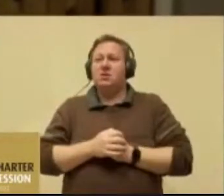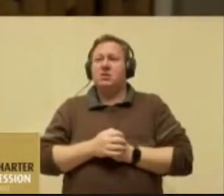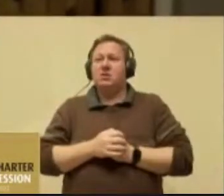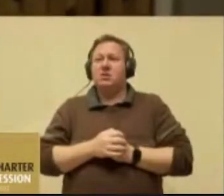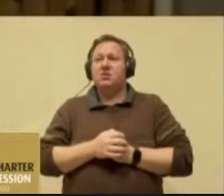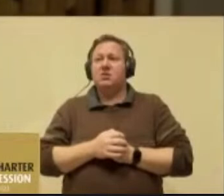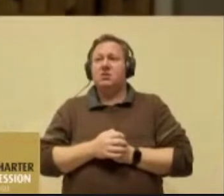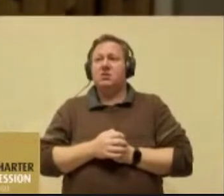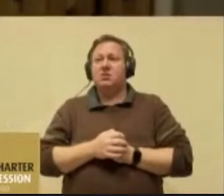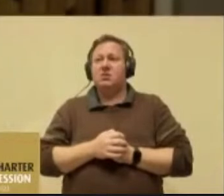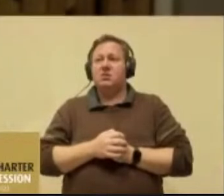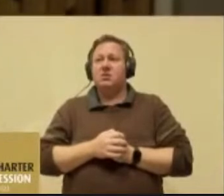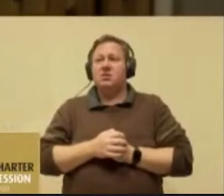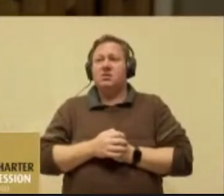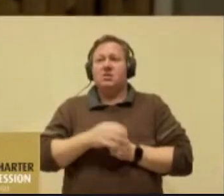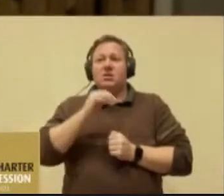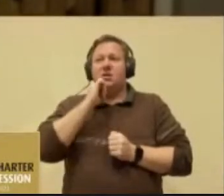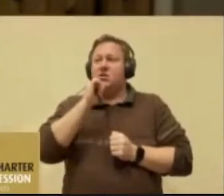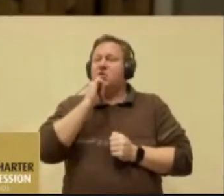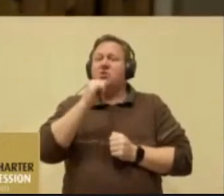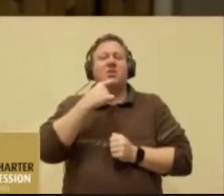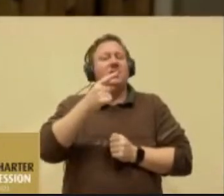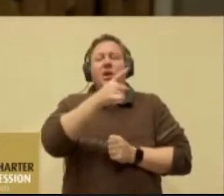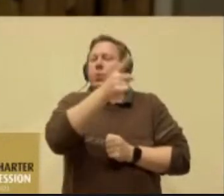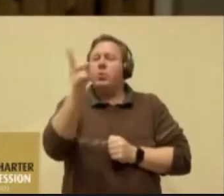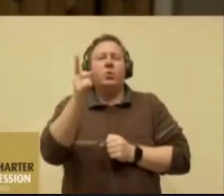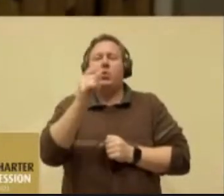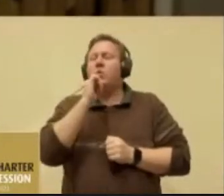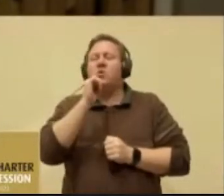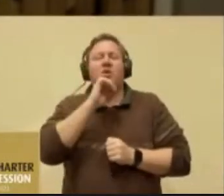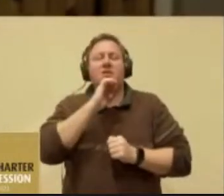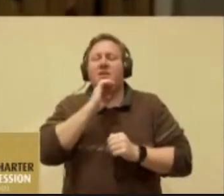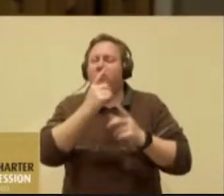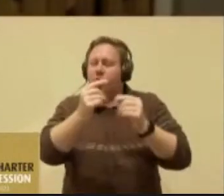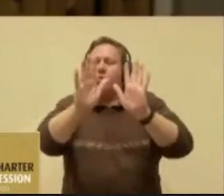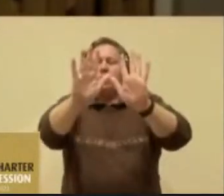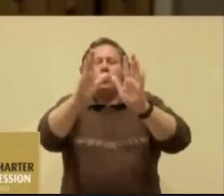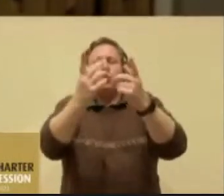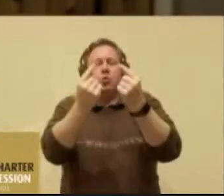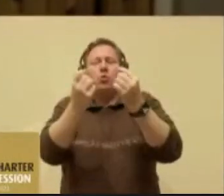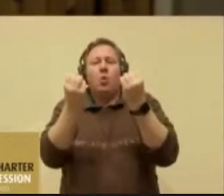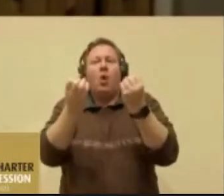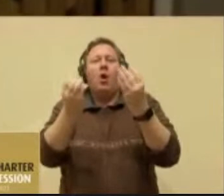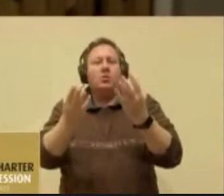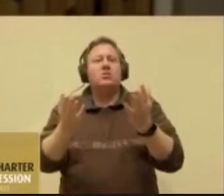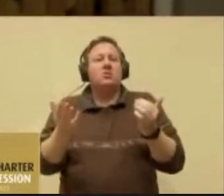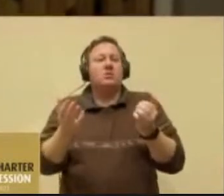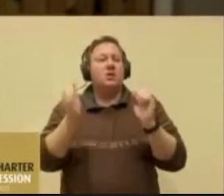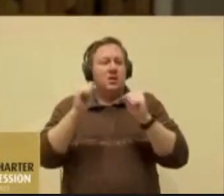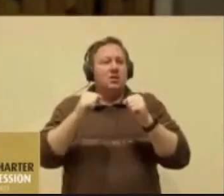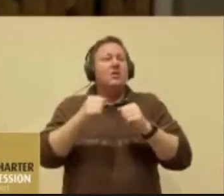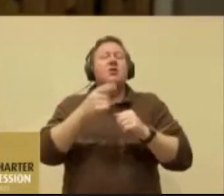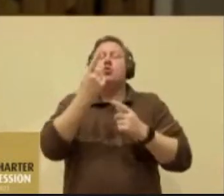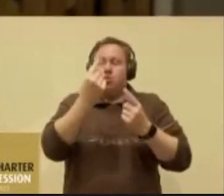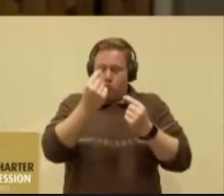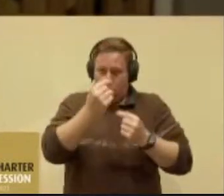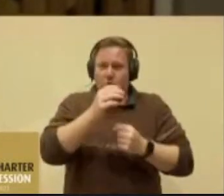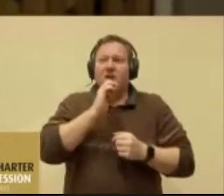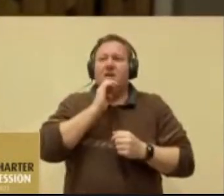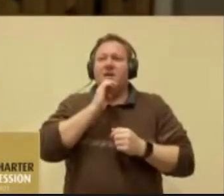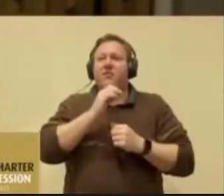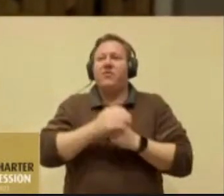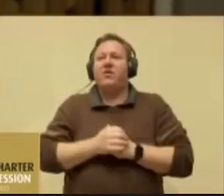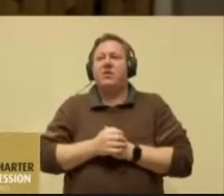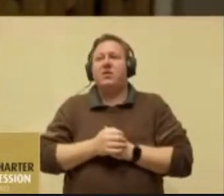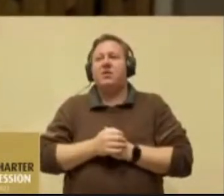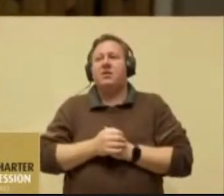we don't say you are not doing enough we don't say you are not doing enough you are doing enough it's just